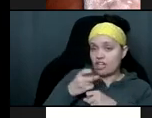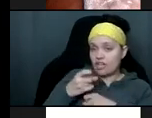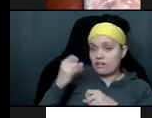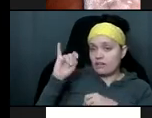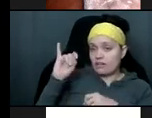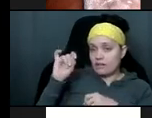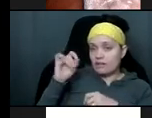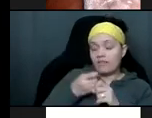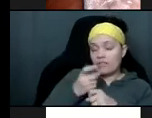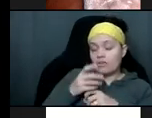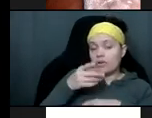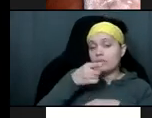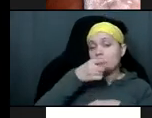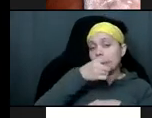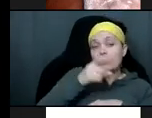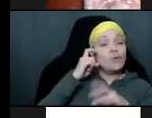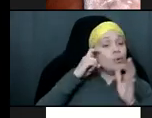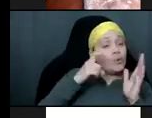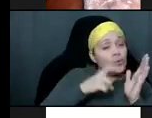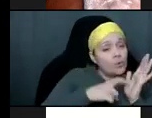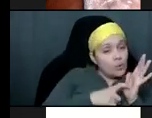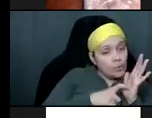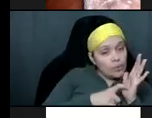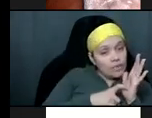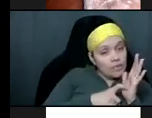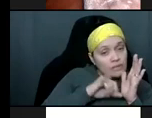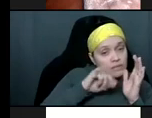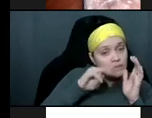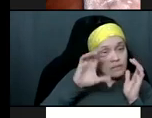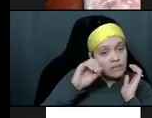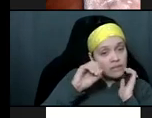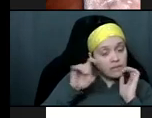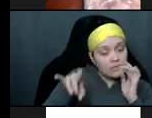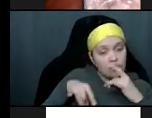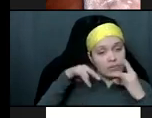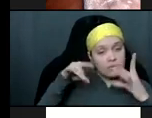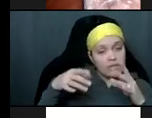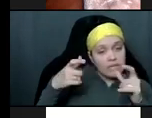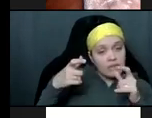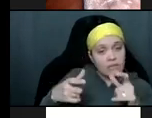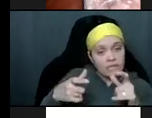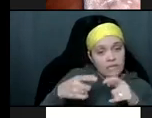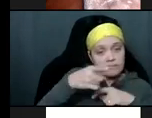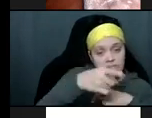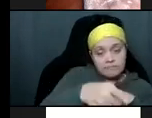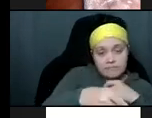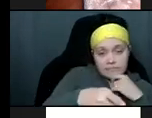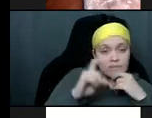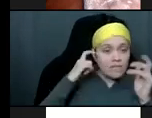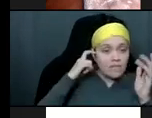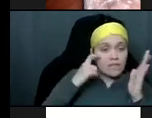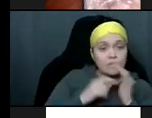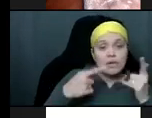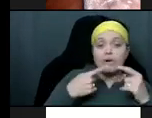Okay, so notice the Indo-Australian plate there where Australia sits. And notice all the